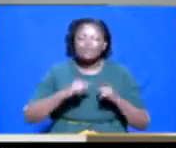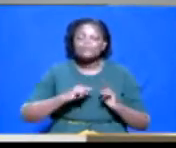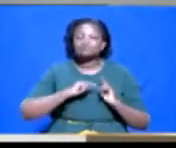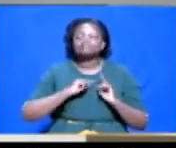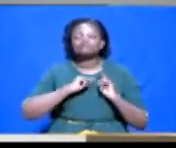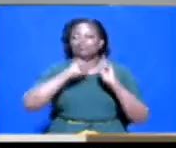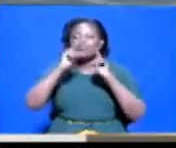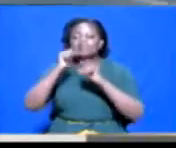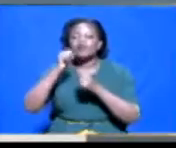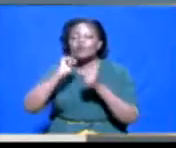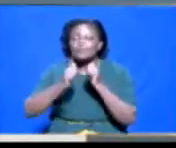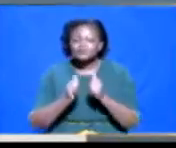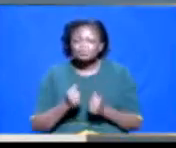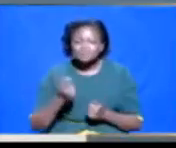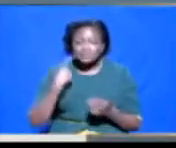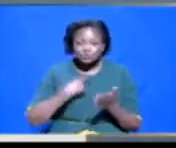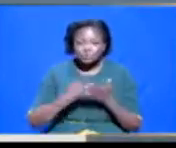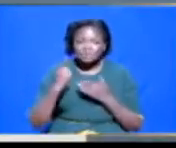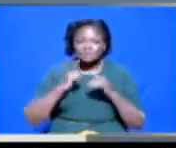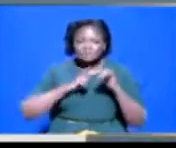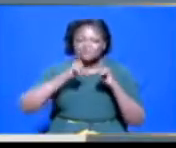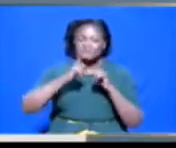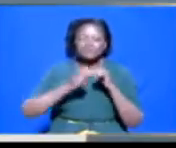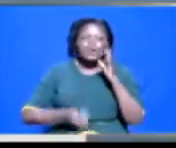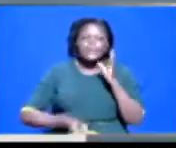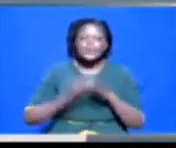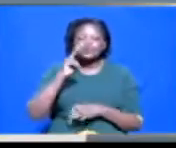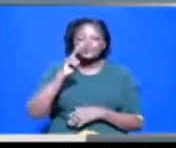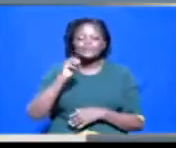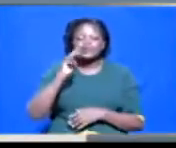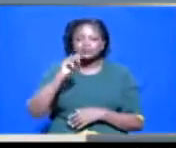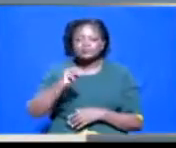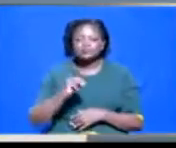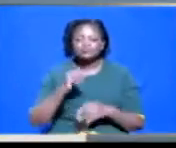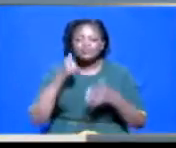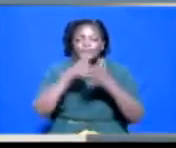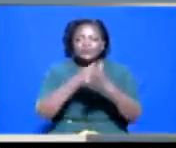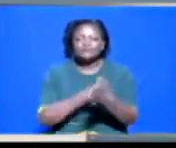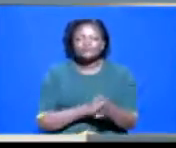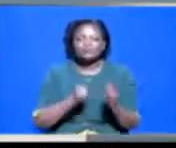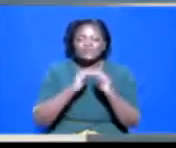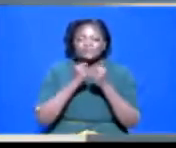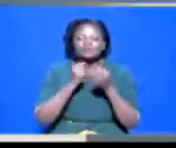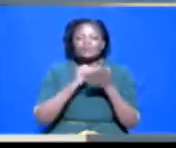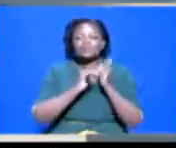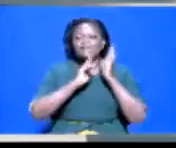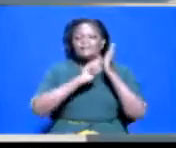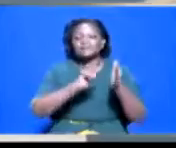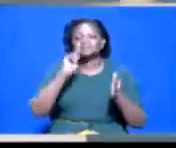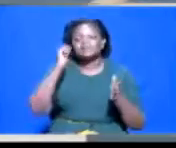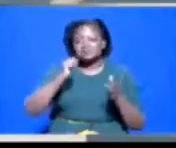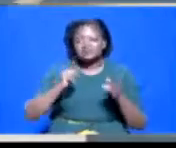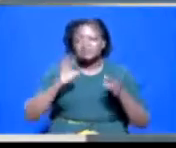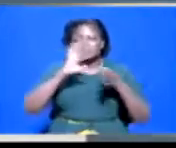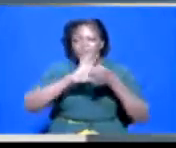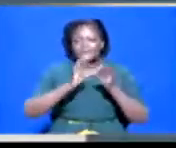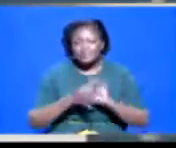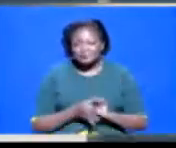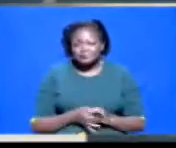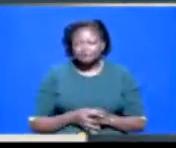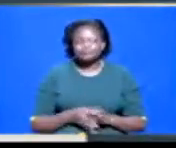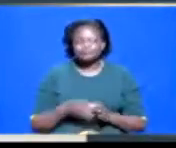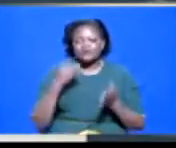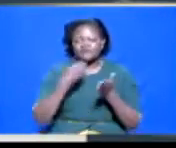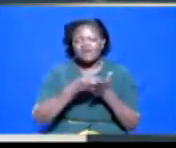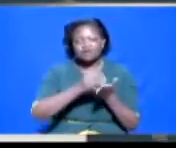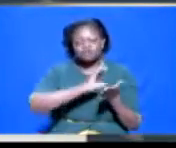competitions. Last week, Safaricom unveiled a 20 million shilling sponsorship for the team that will represent Kenya at the Olympics. The funds have been set aside